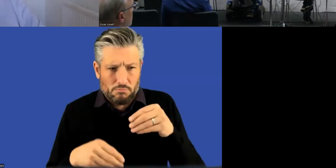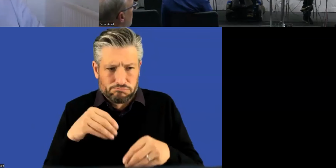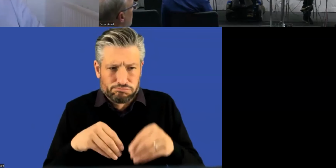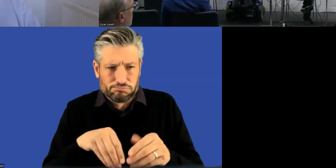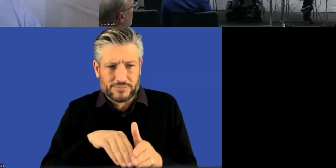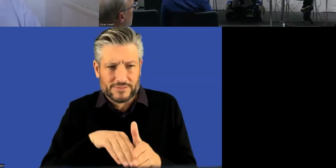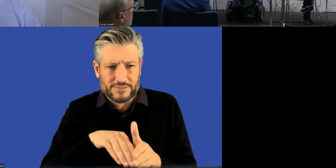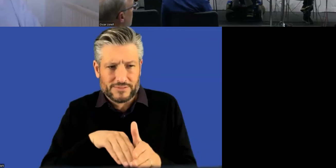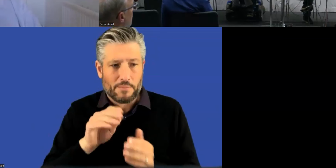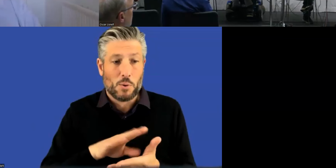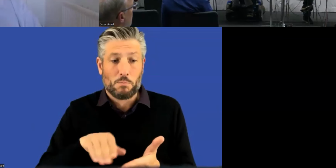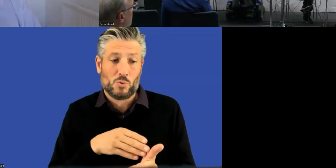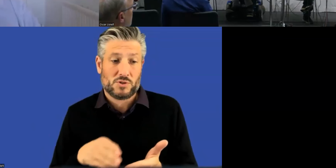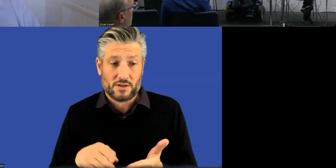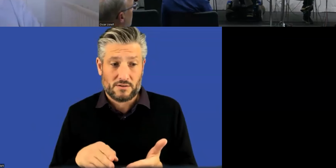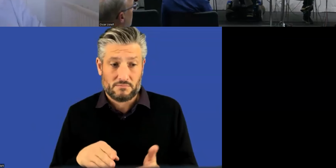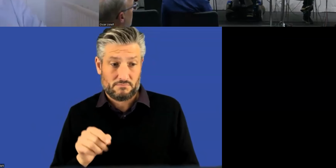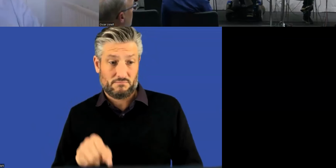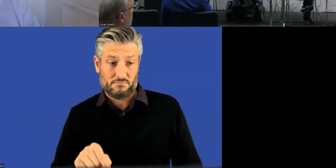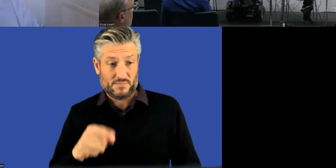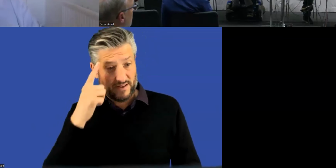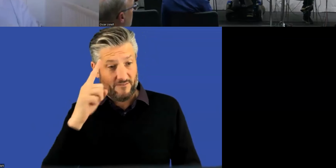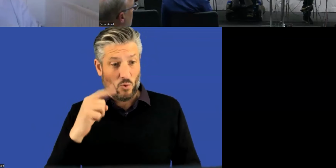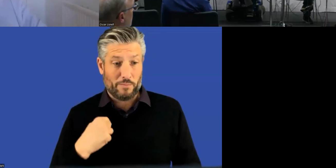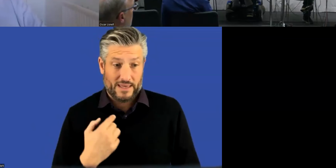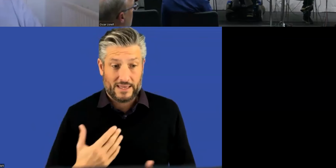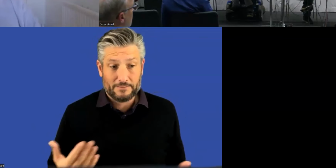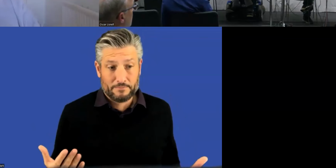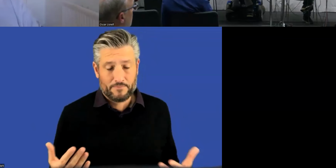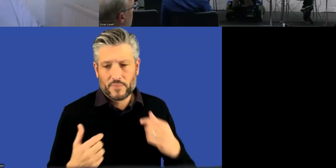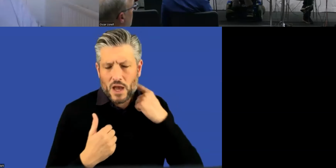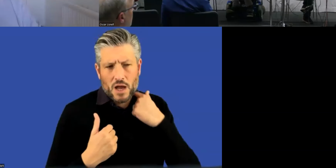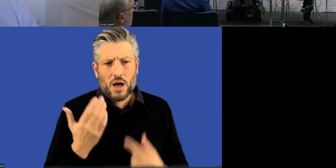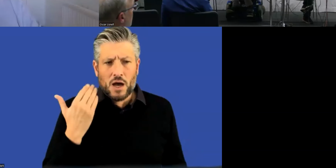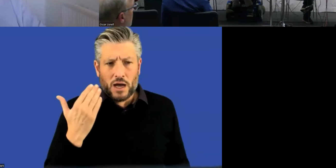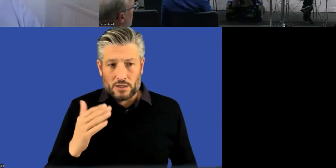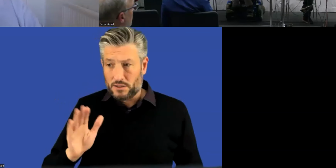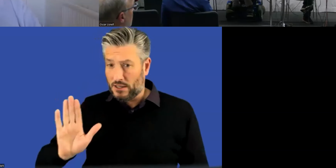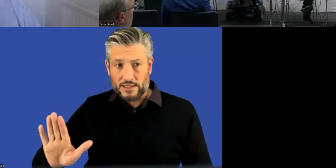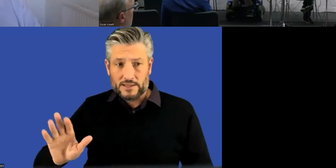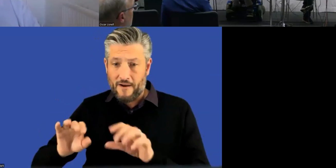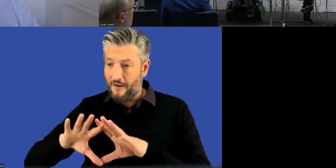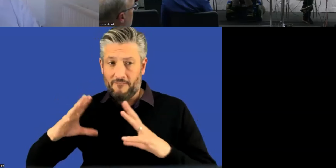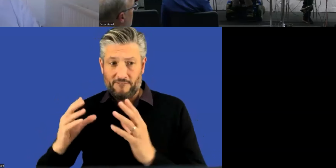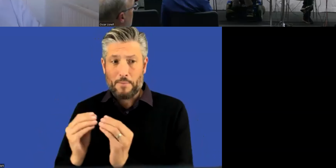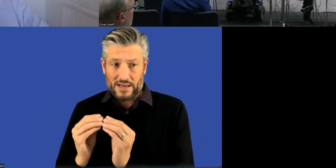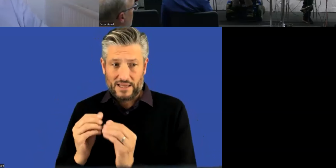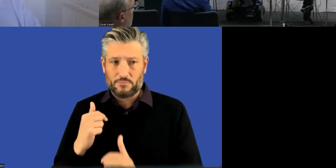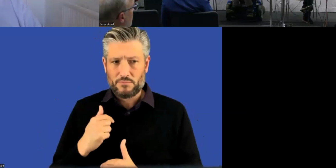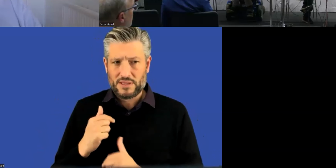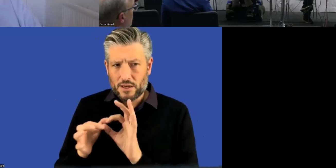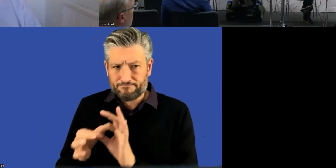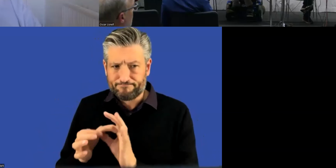lifeline. In fact, I was recently in touch with his family. I realized some of the music awards that I've been